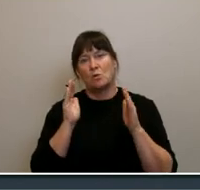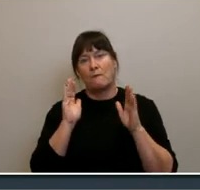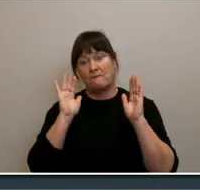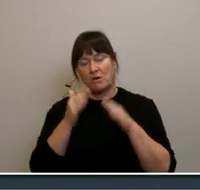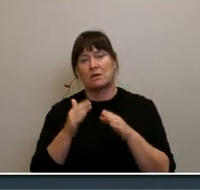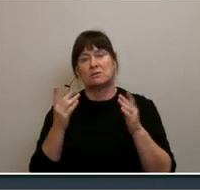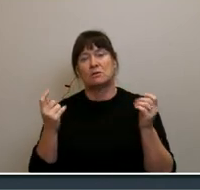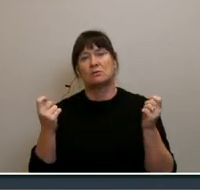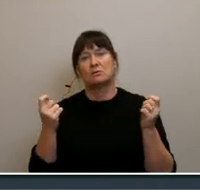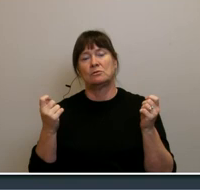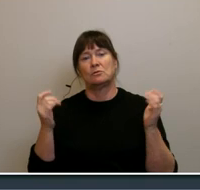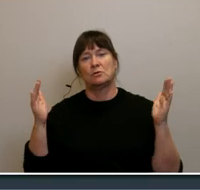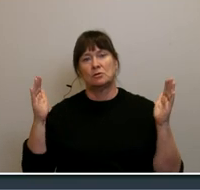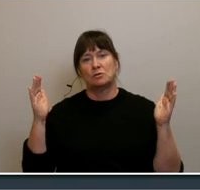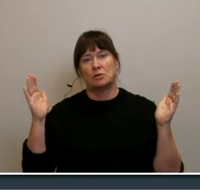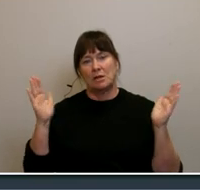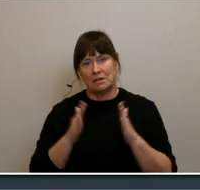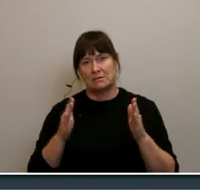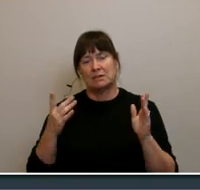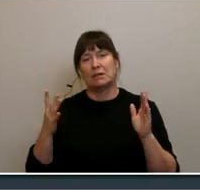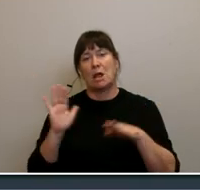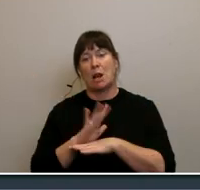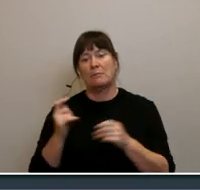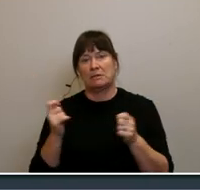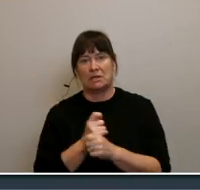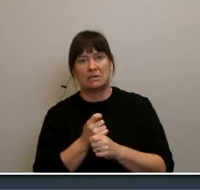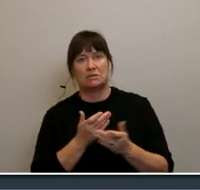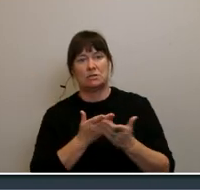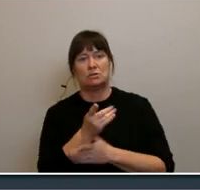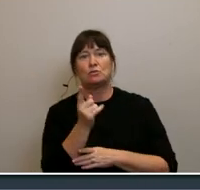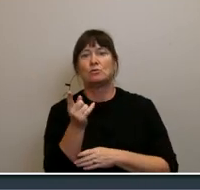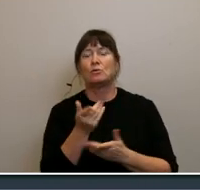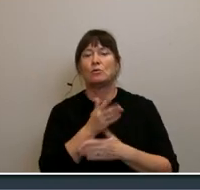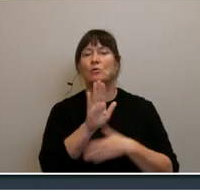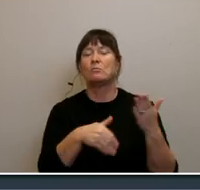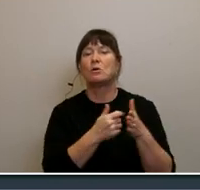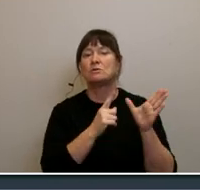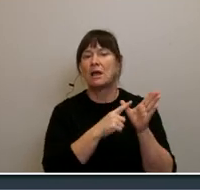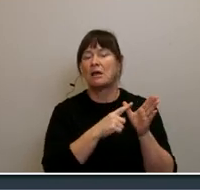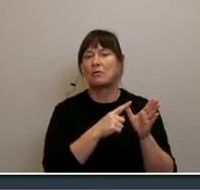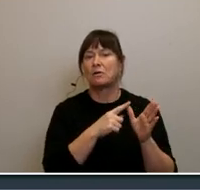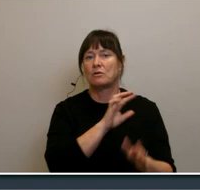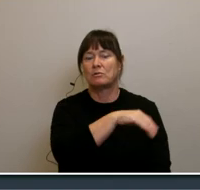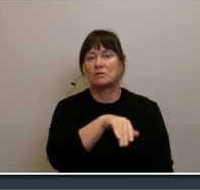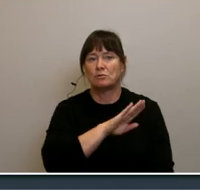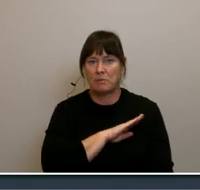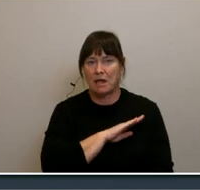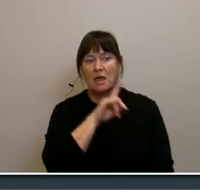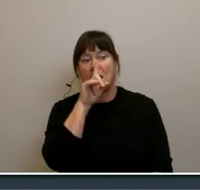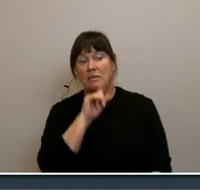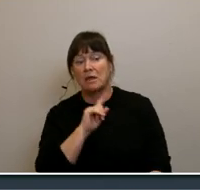is through the proposed Ahuriri Regional Park. This could be a really important contribution to